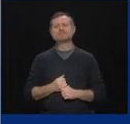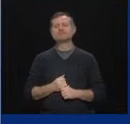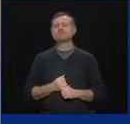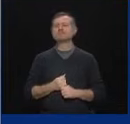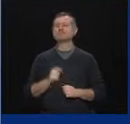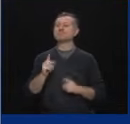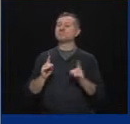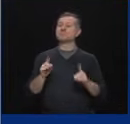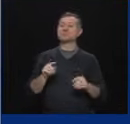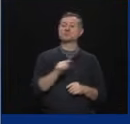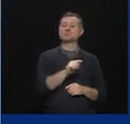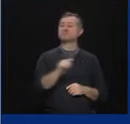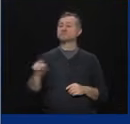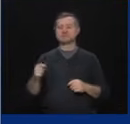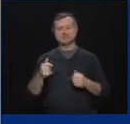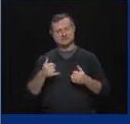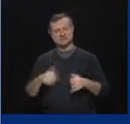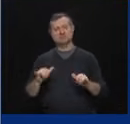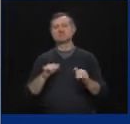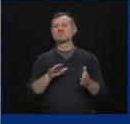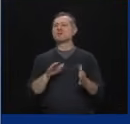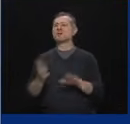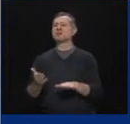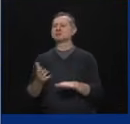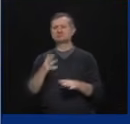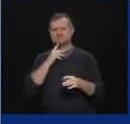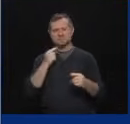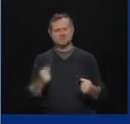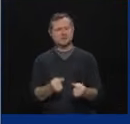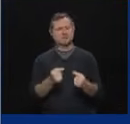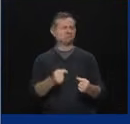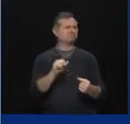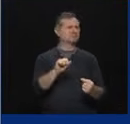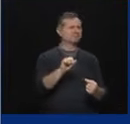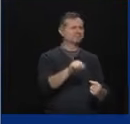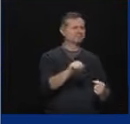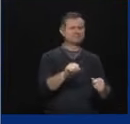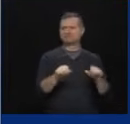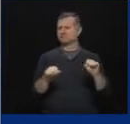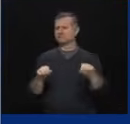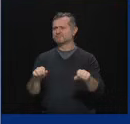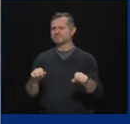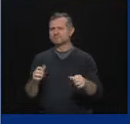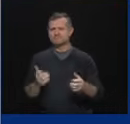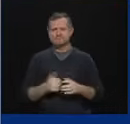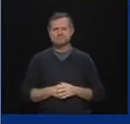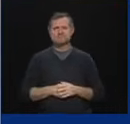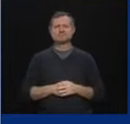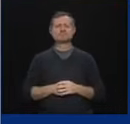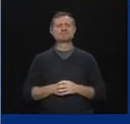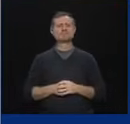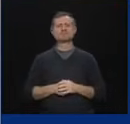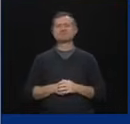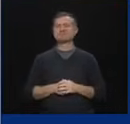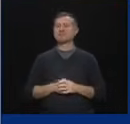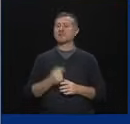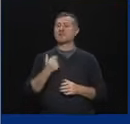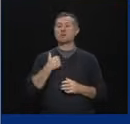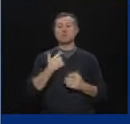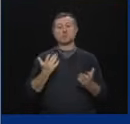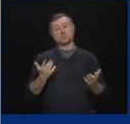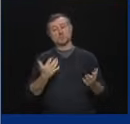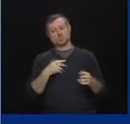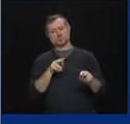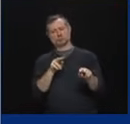still succumbing to this, and it's painful for everyone. We also want to make sure that we are monitoring very closely